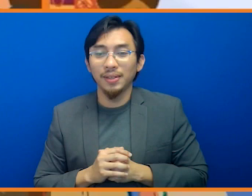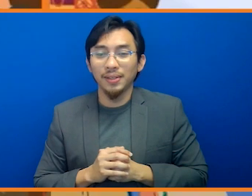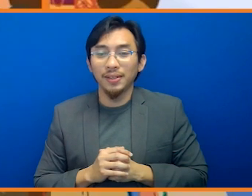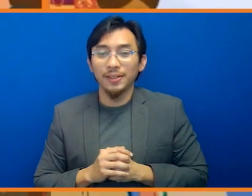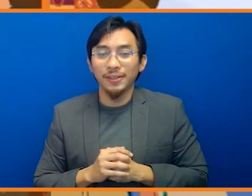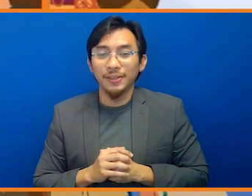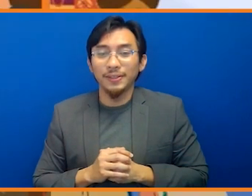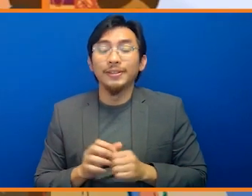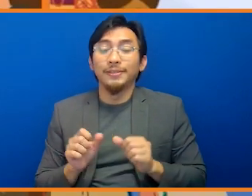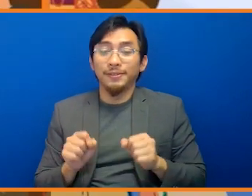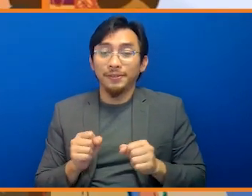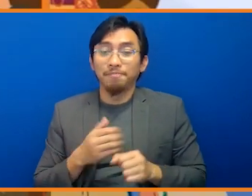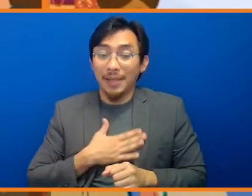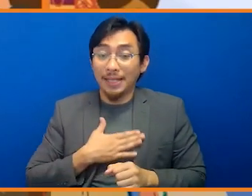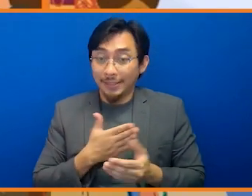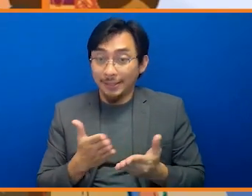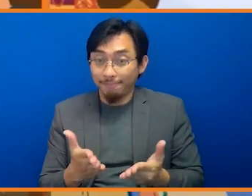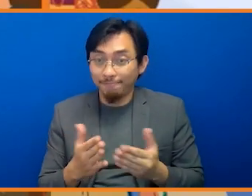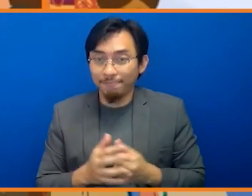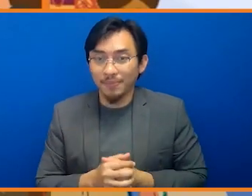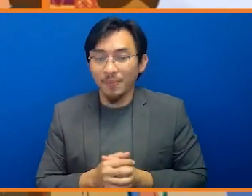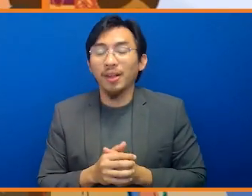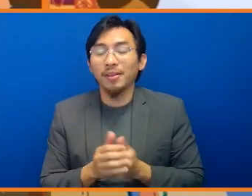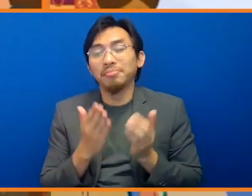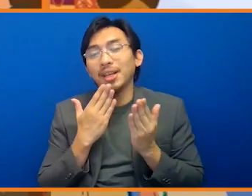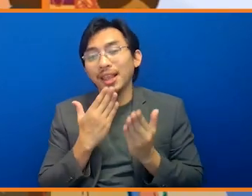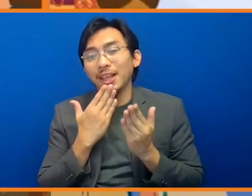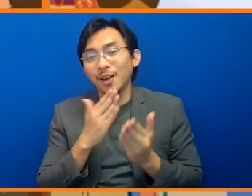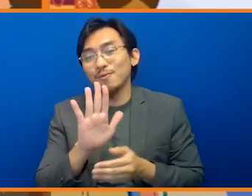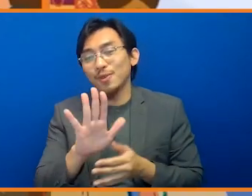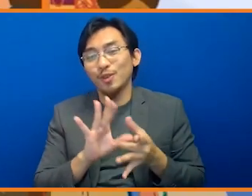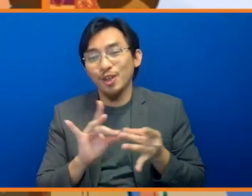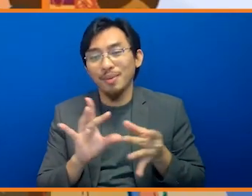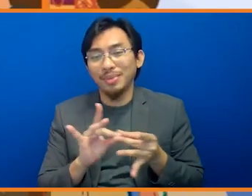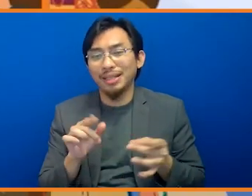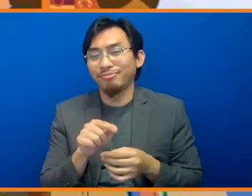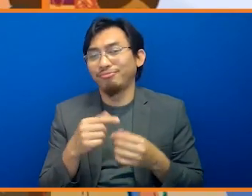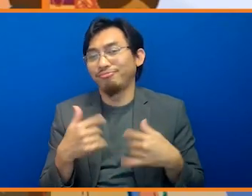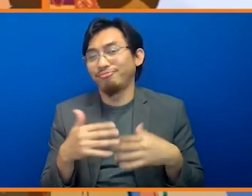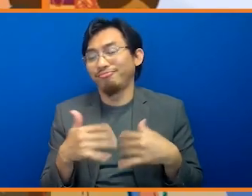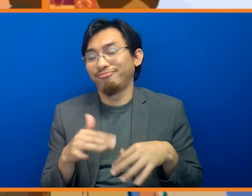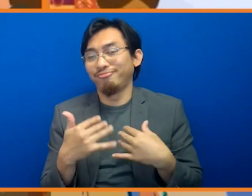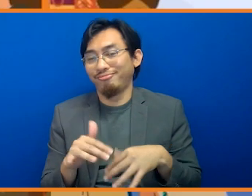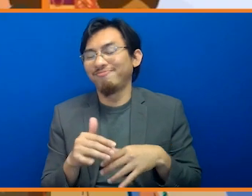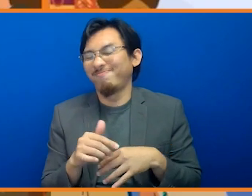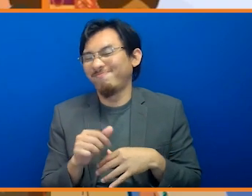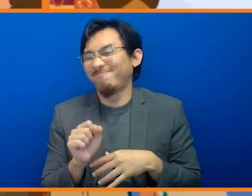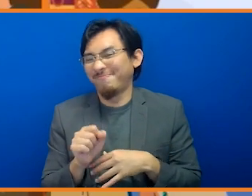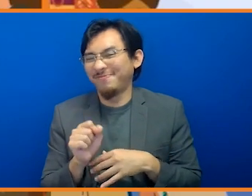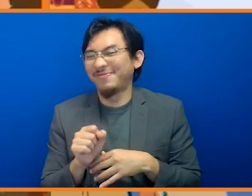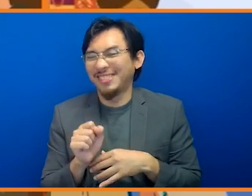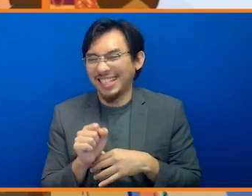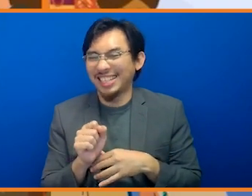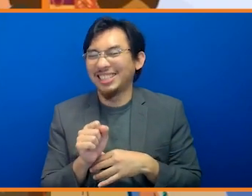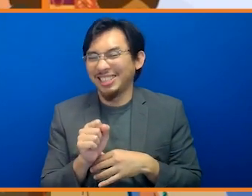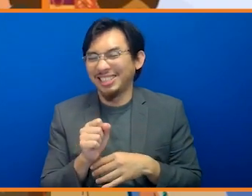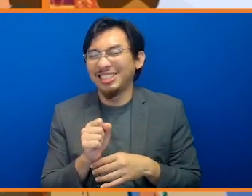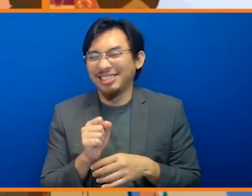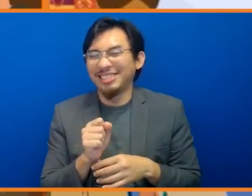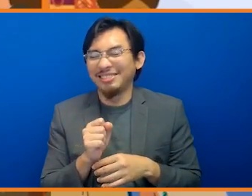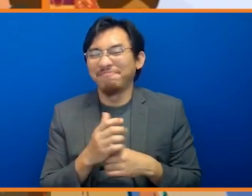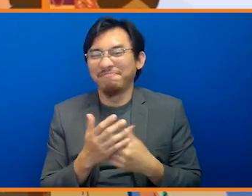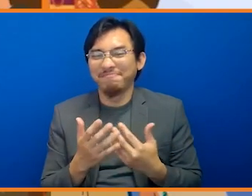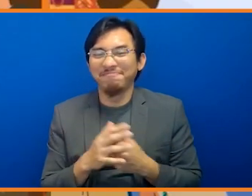please, Mrs. Sensei. Yeah, thank you very much. So your comment is a very cynical one, yeah, right? Okay, so